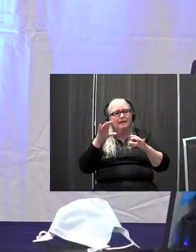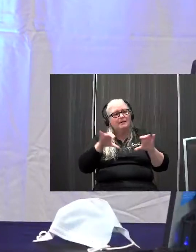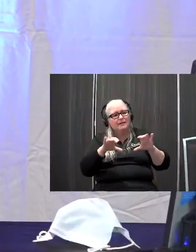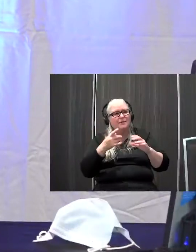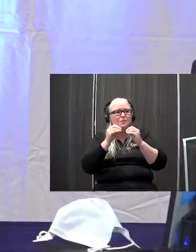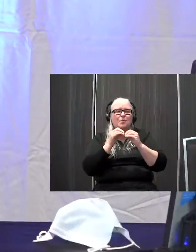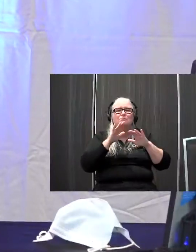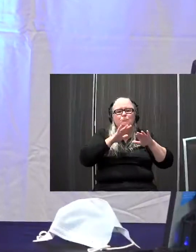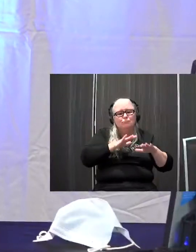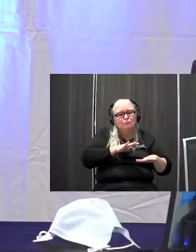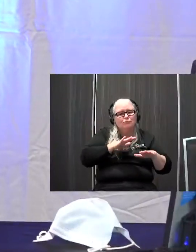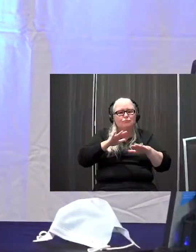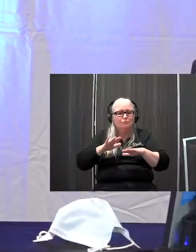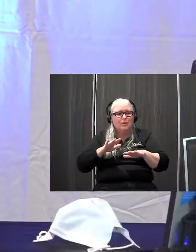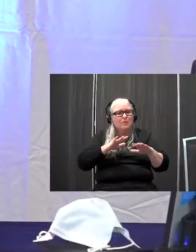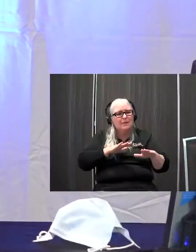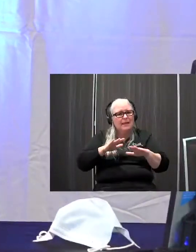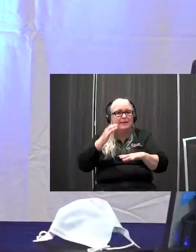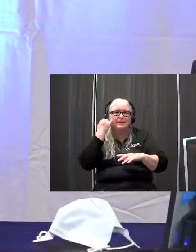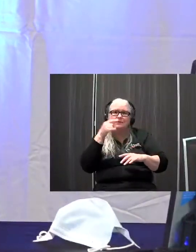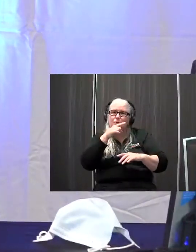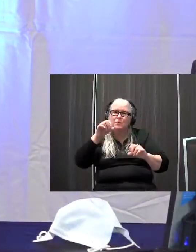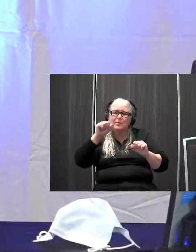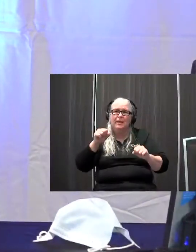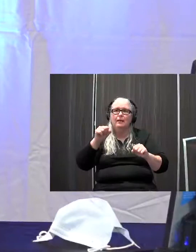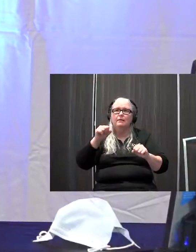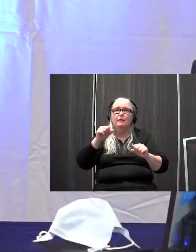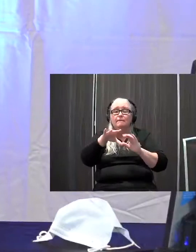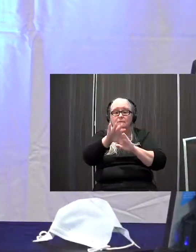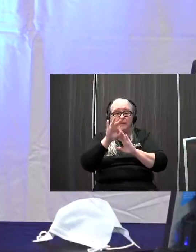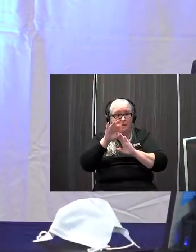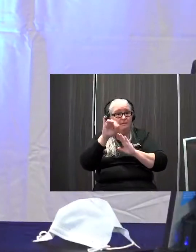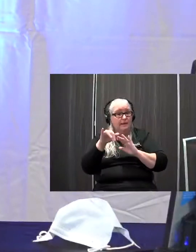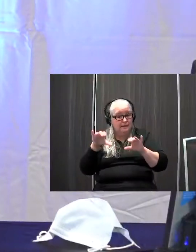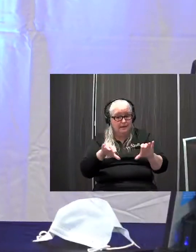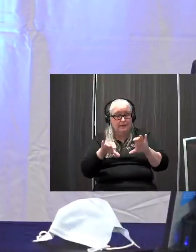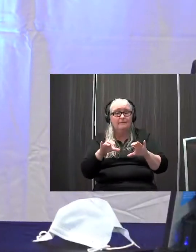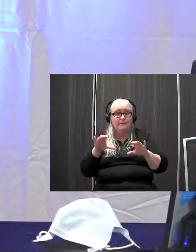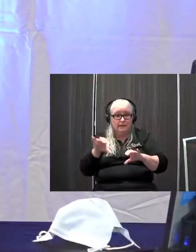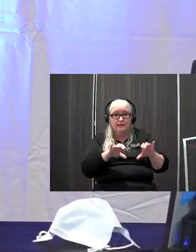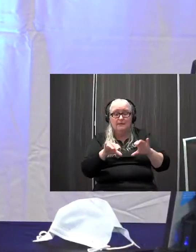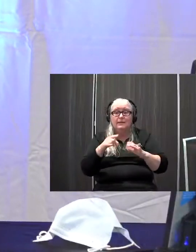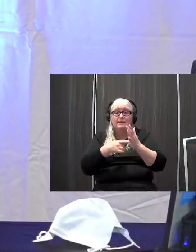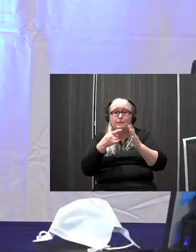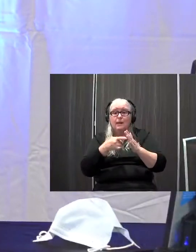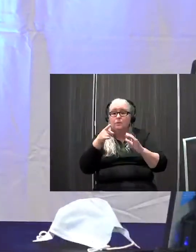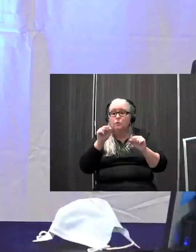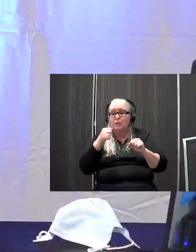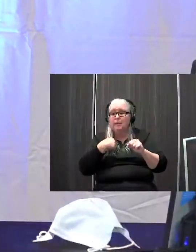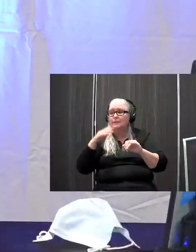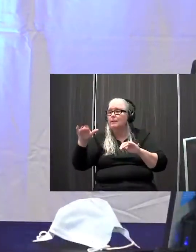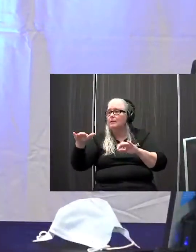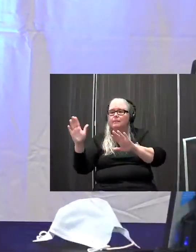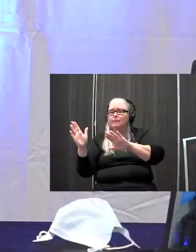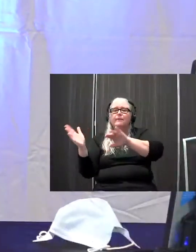just watch and find some of those activities, sometimes you can redirect to something when you see someone sort of going down a pathway where